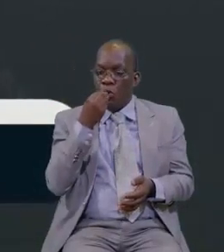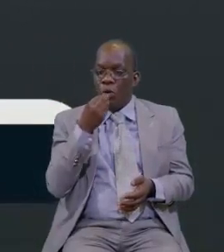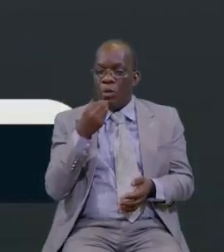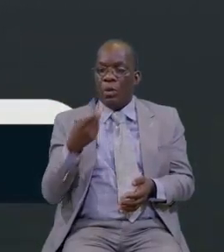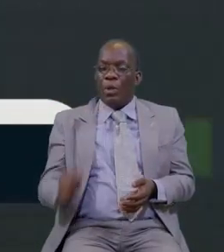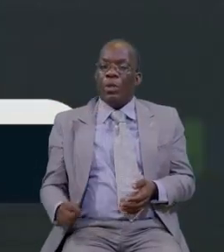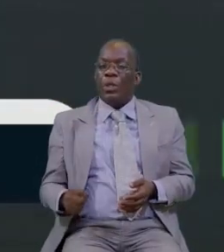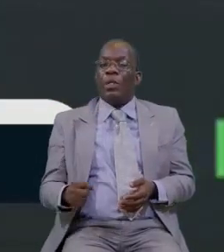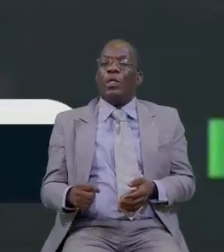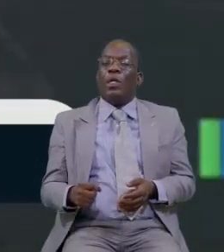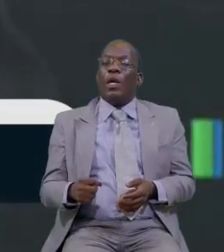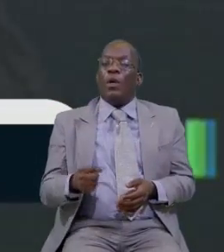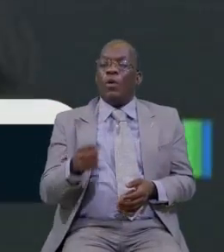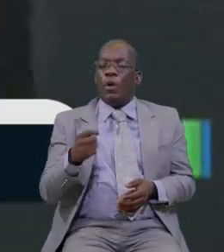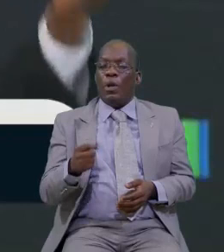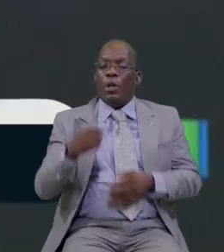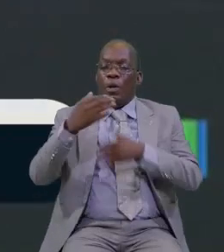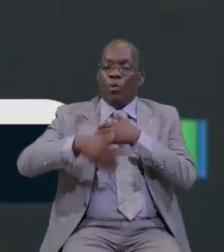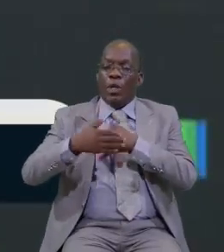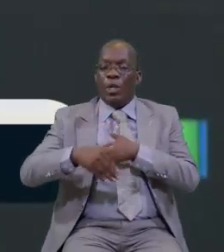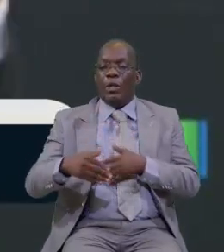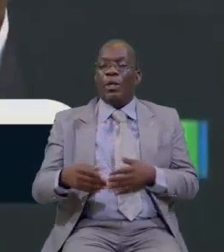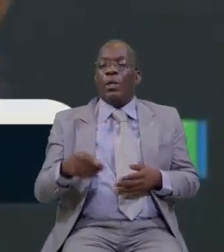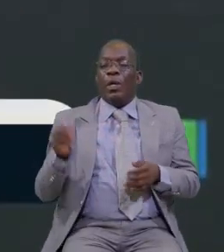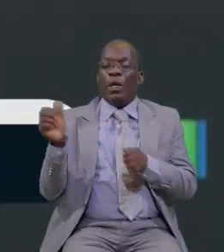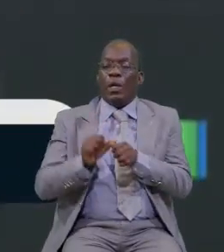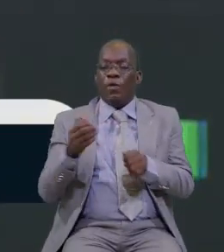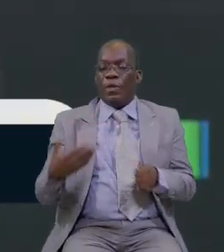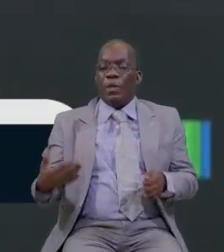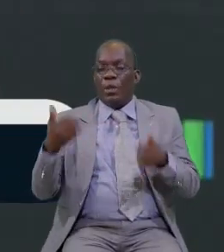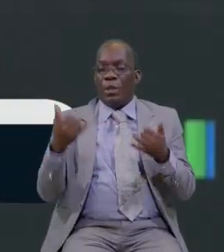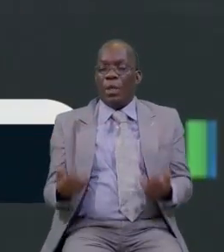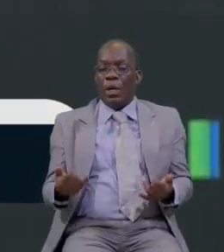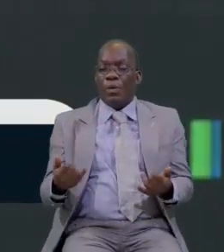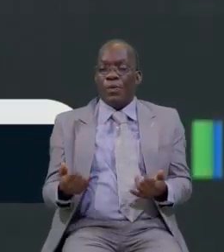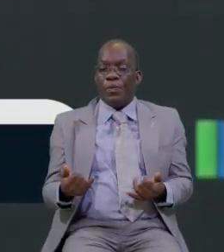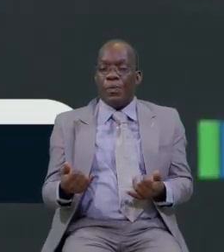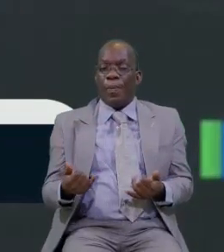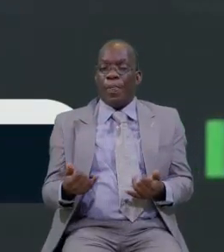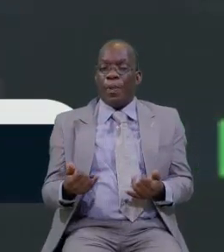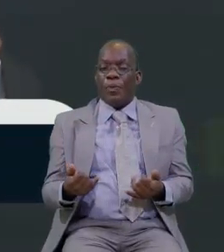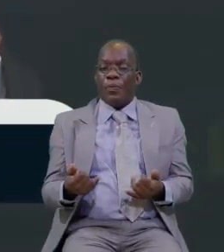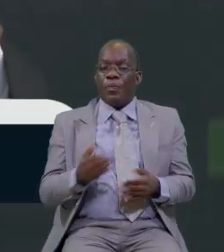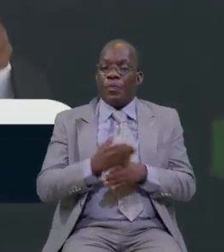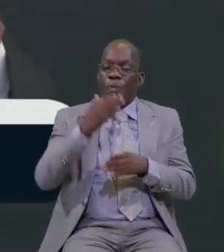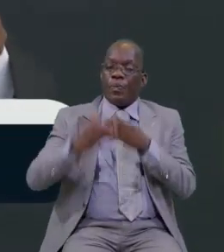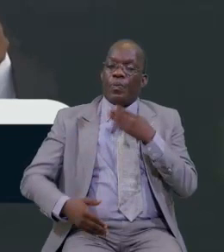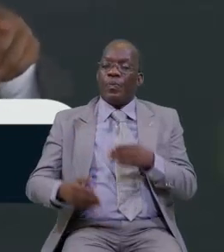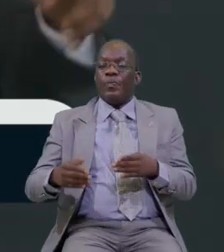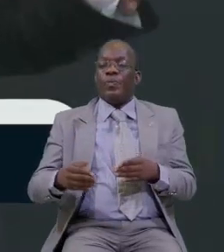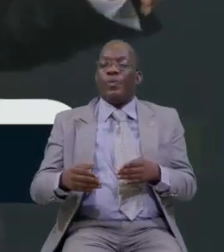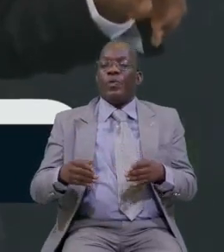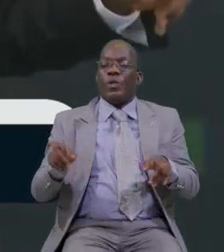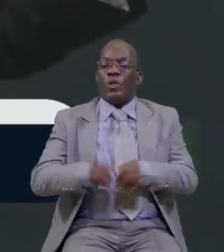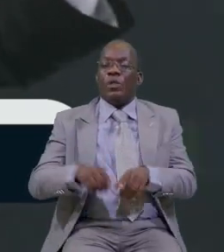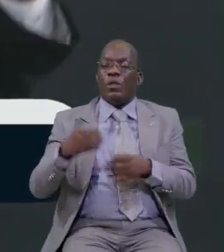meals, the bread, everything now summarized as bread that maintains your life that